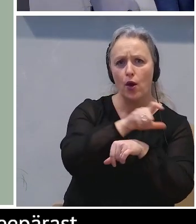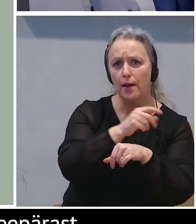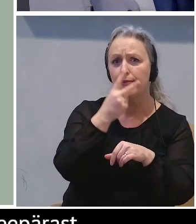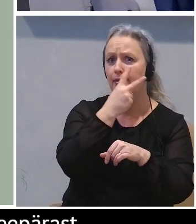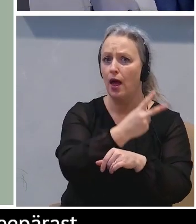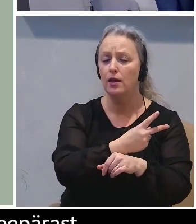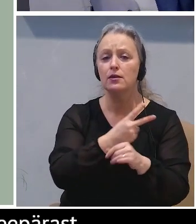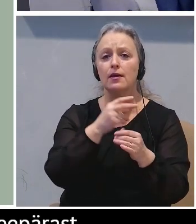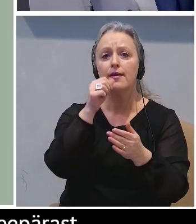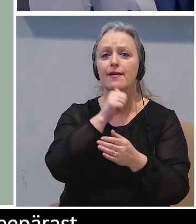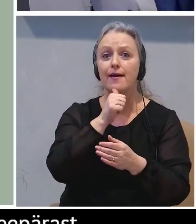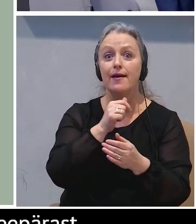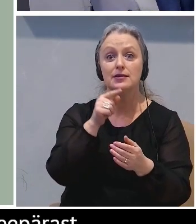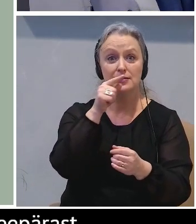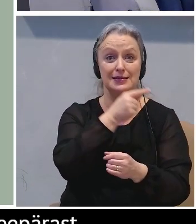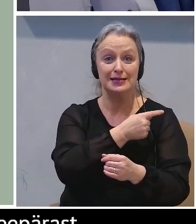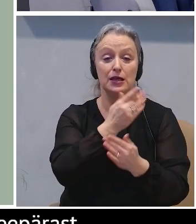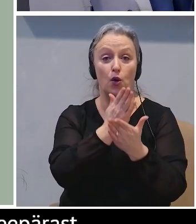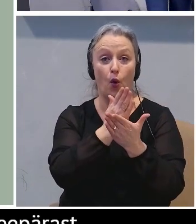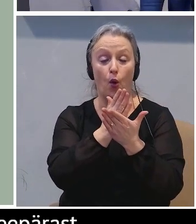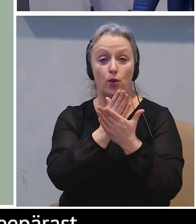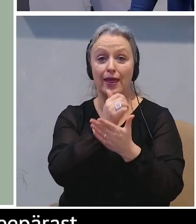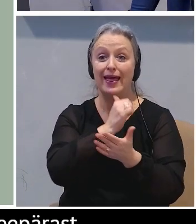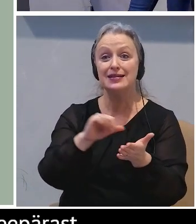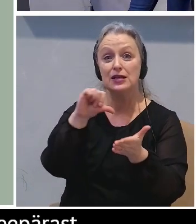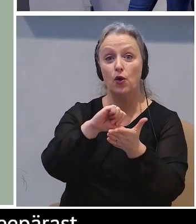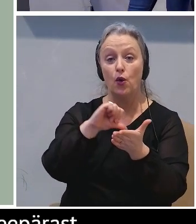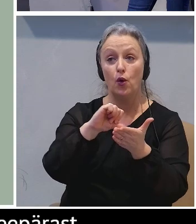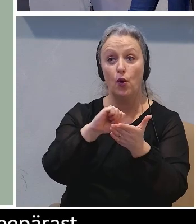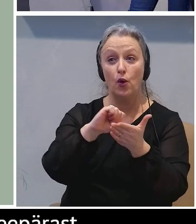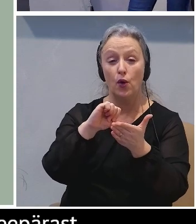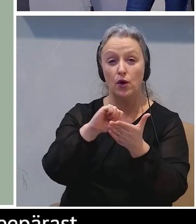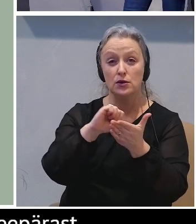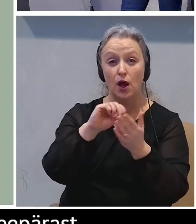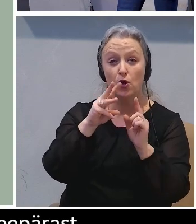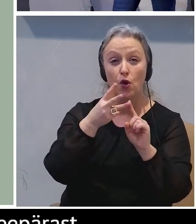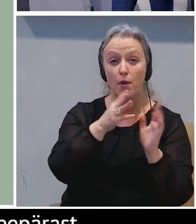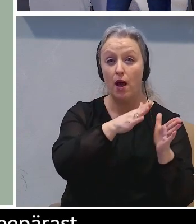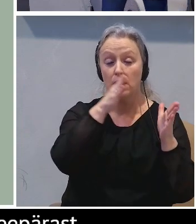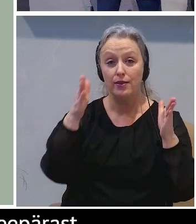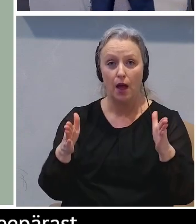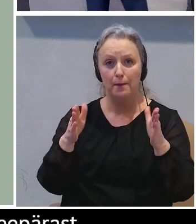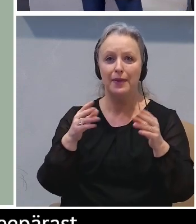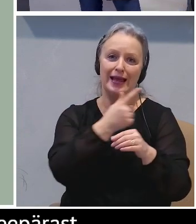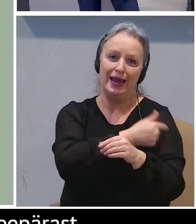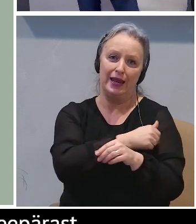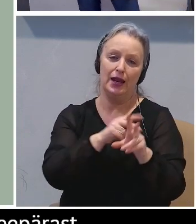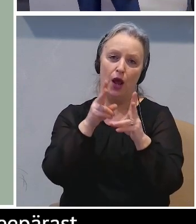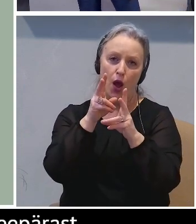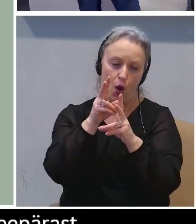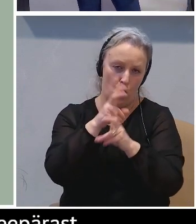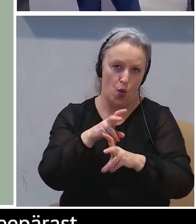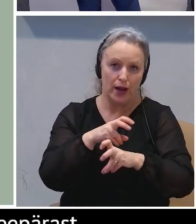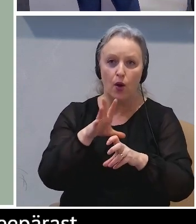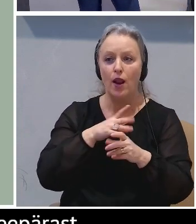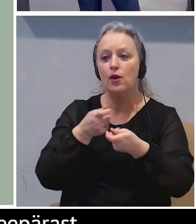trial coordinated by Utrecht University in Netherlands, 9 participating countries, and here in Estonia it was